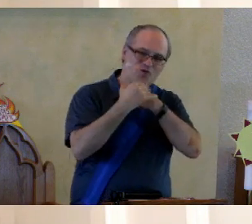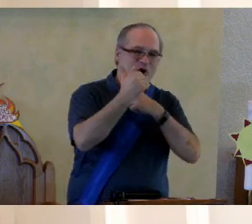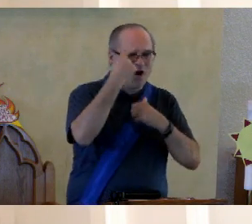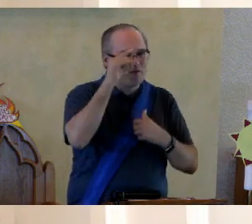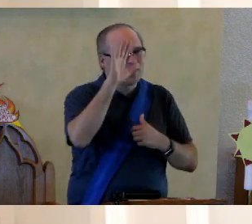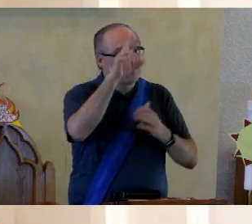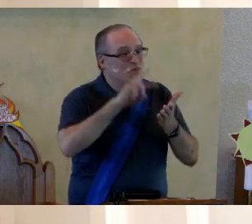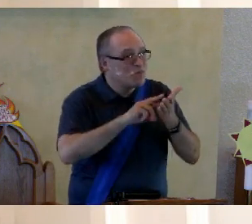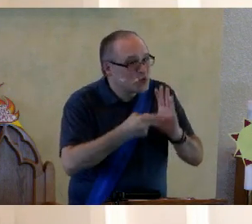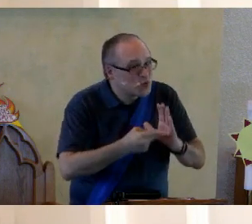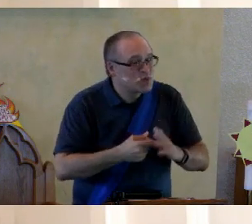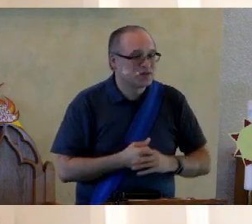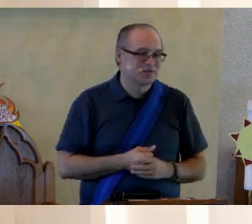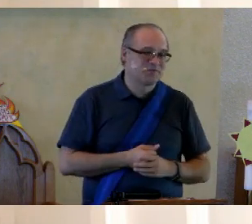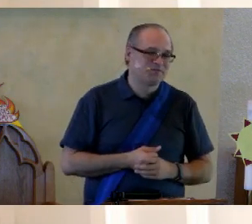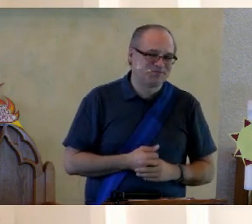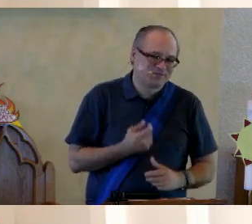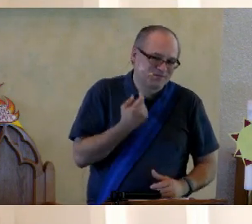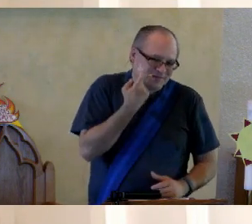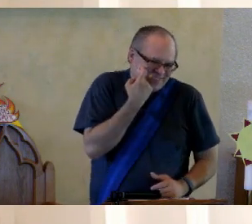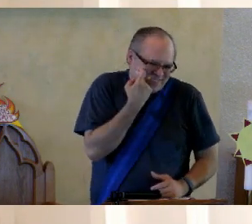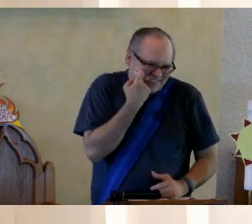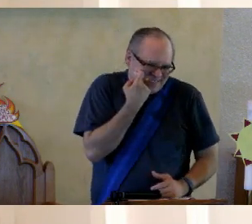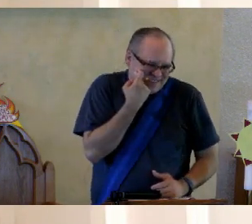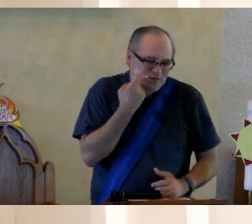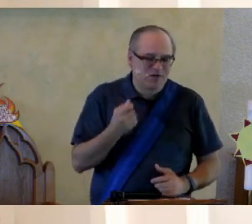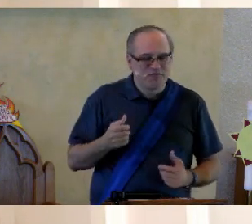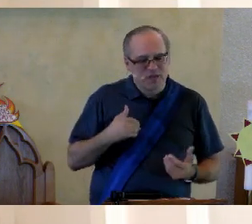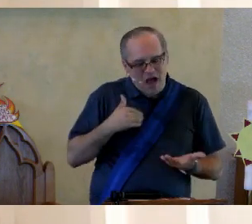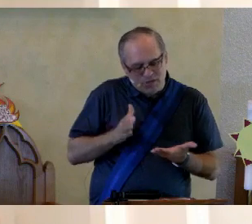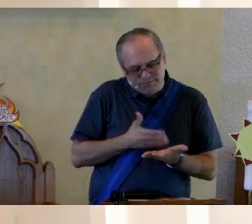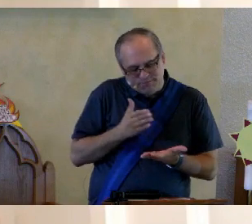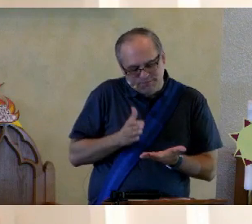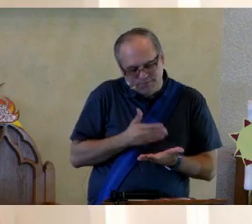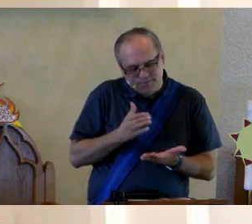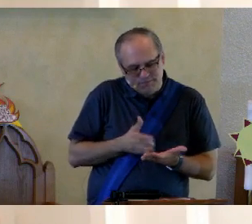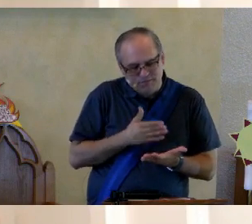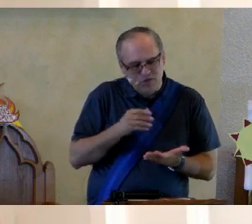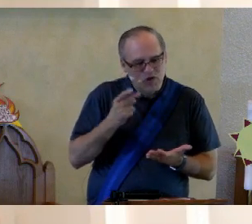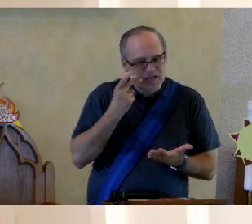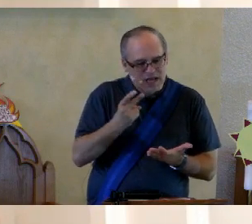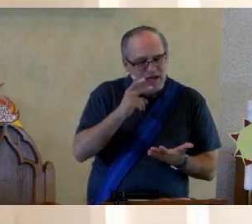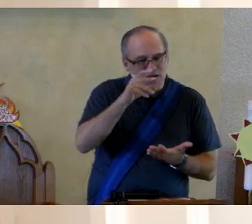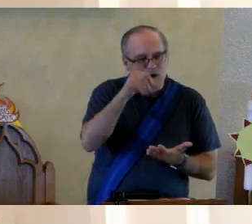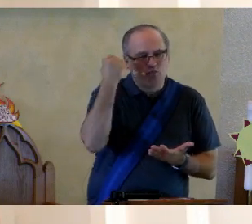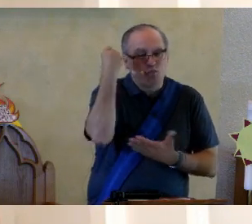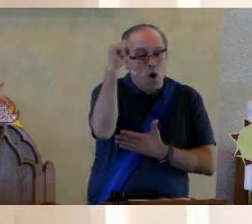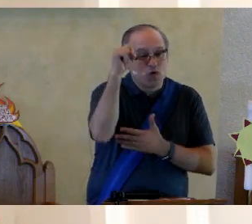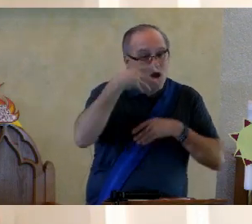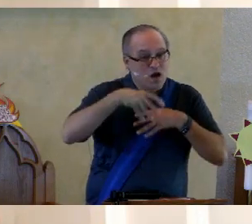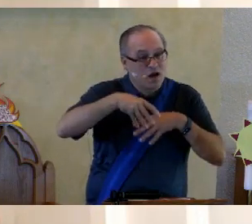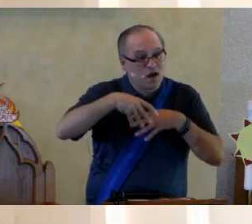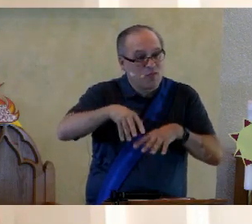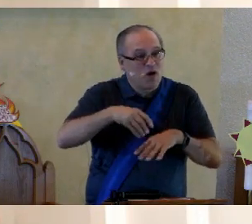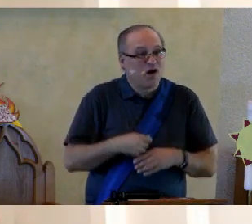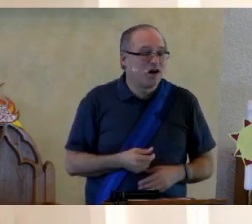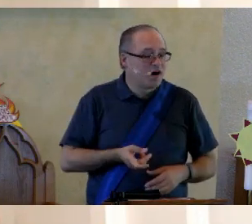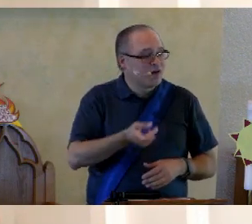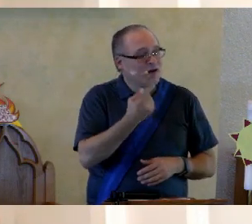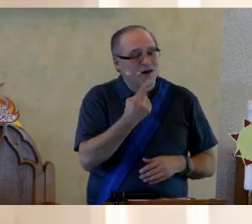purpose. Just the other day, I was flipping through the footage of the protests when I caught the glimpse of this